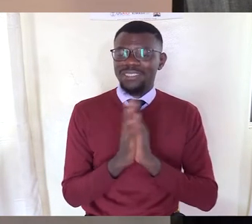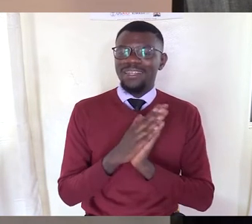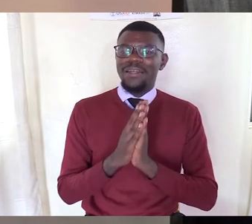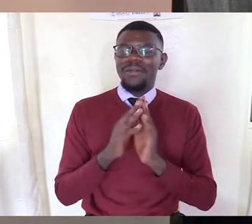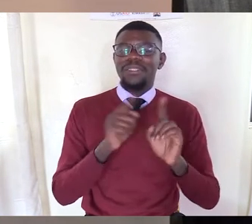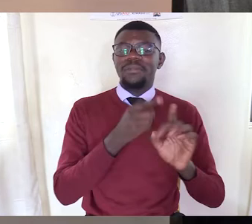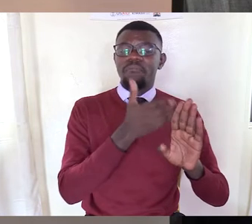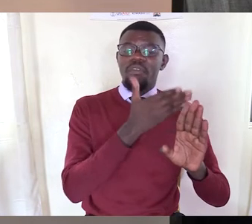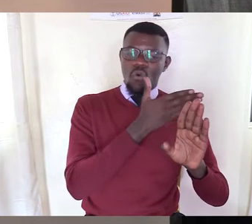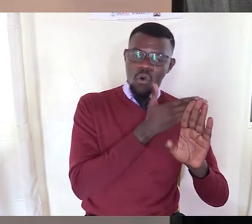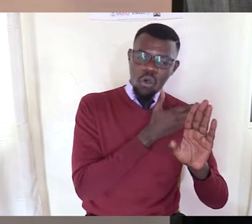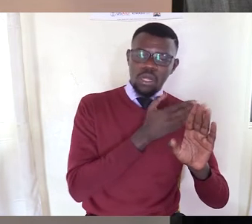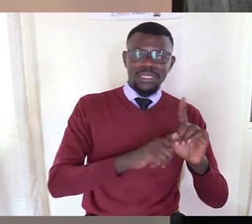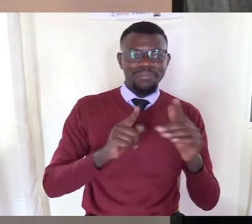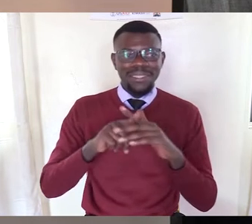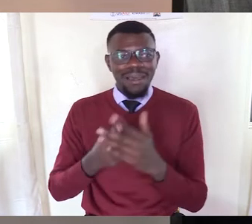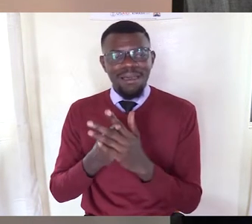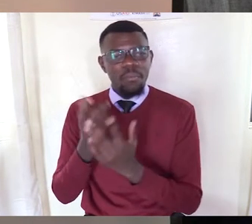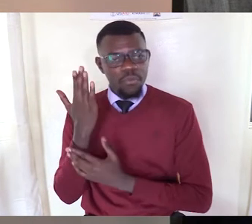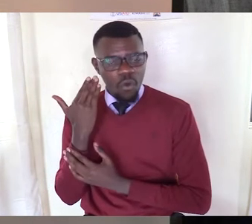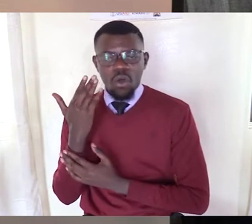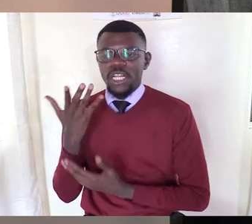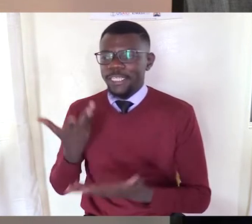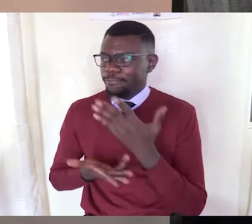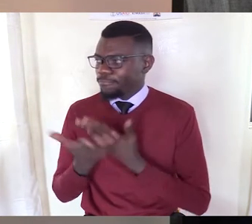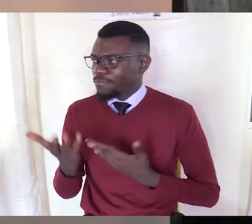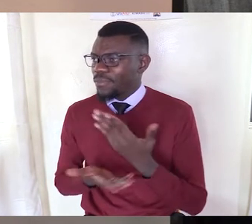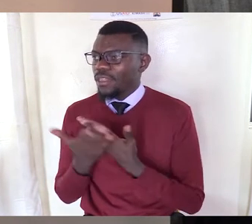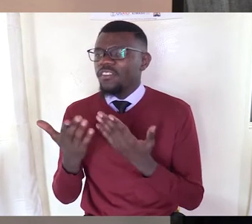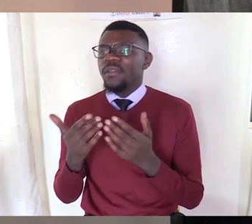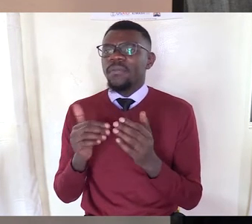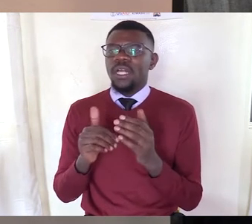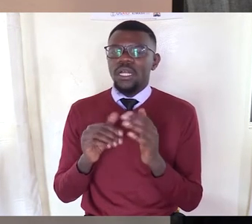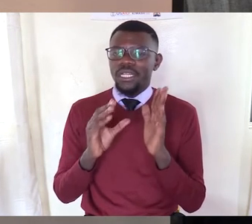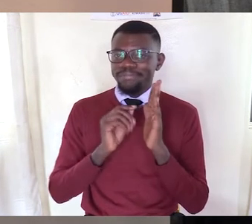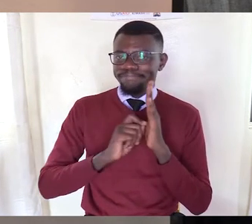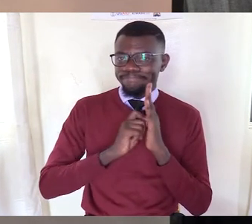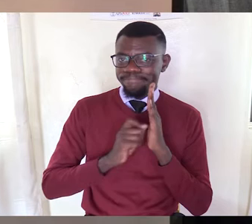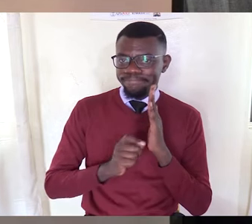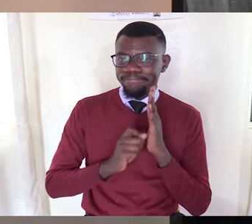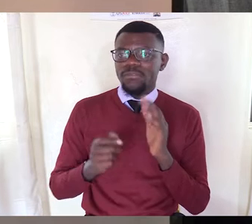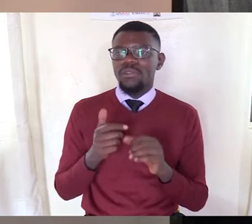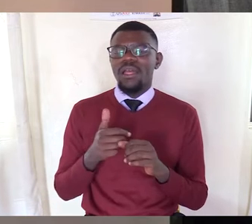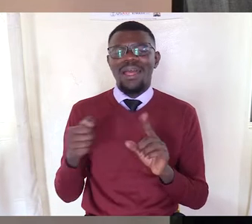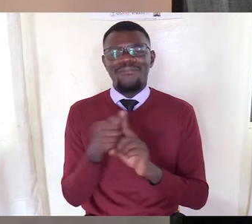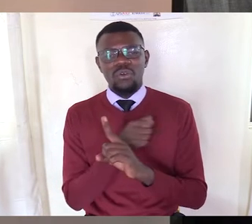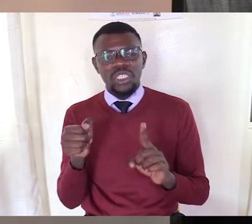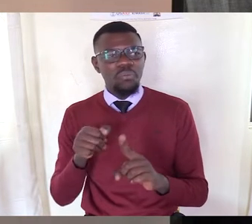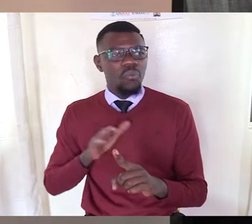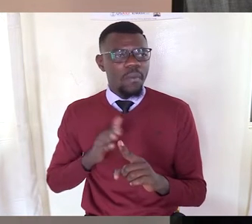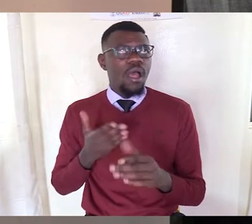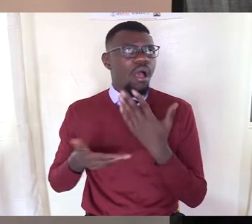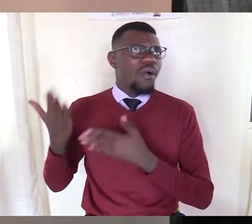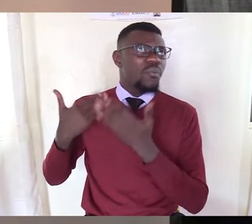start, maybe to say this, we started the conversations around documentation of violence against women way